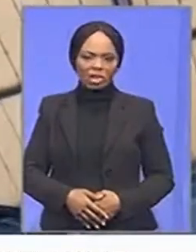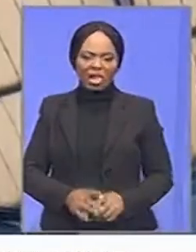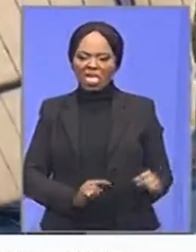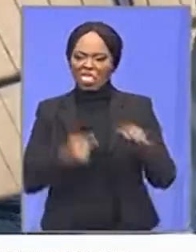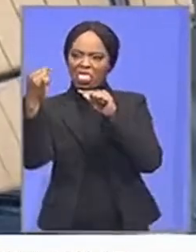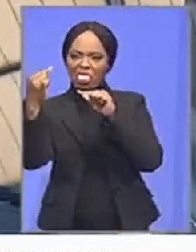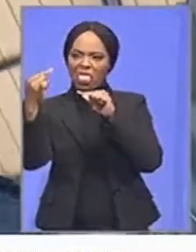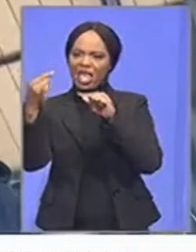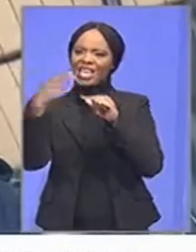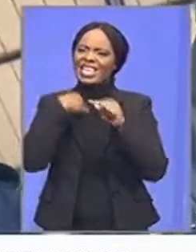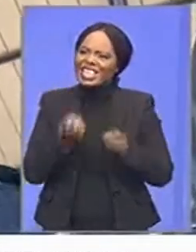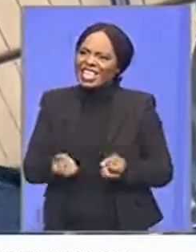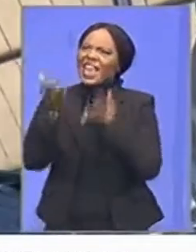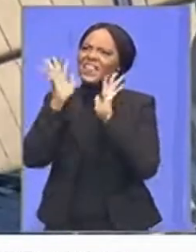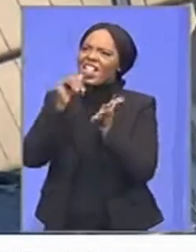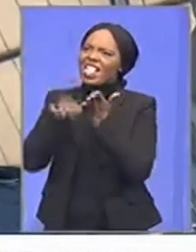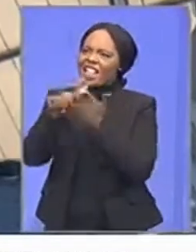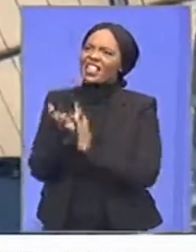papers. We've done that before.